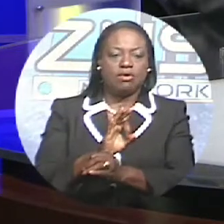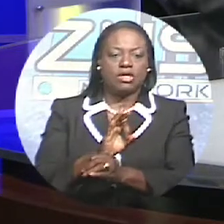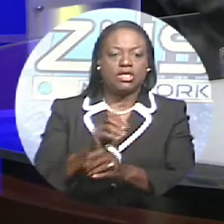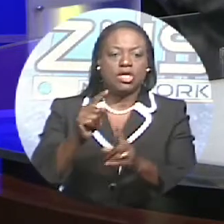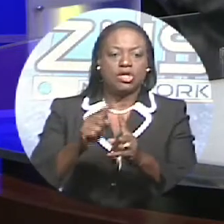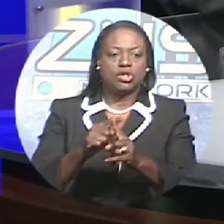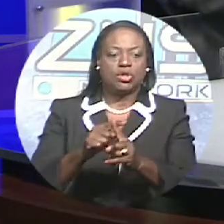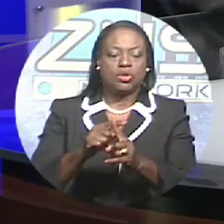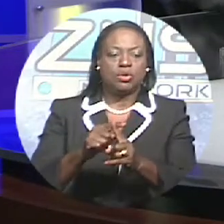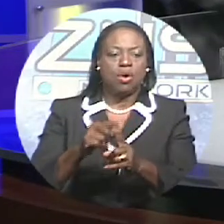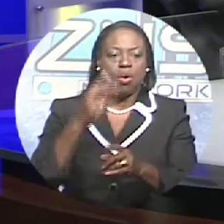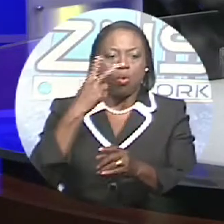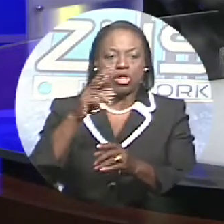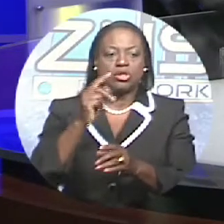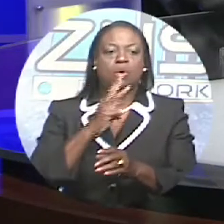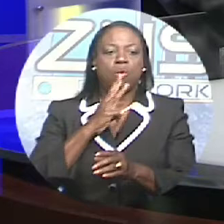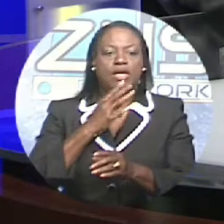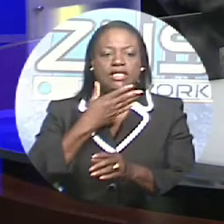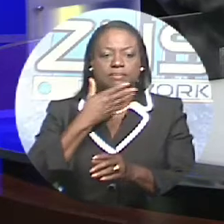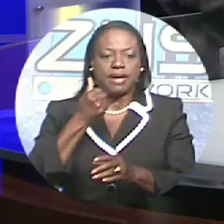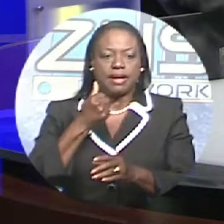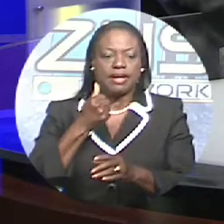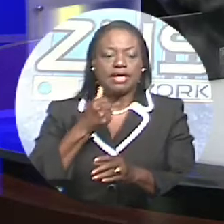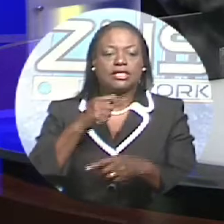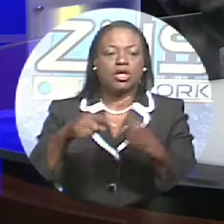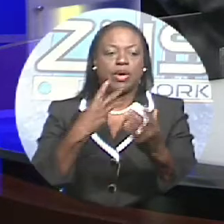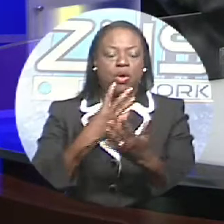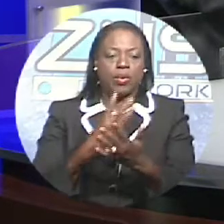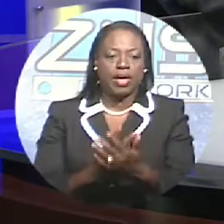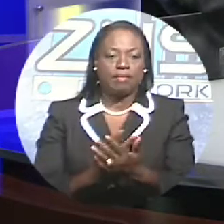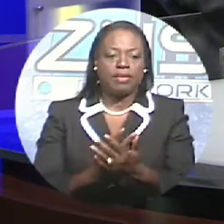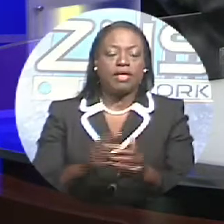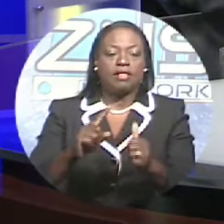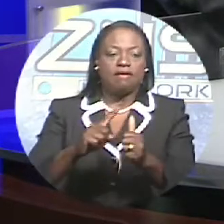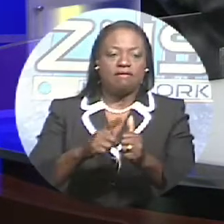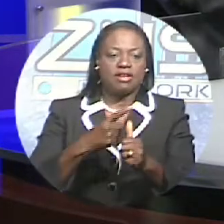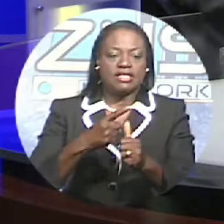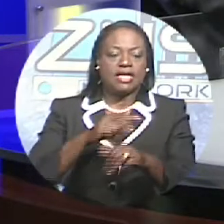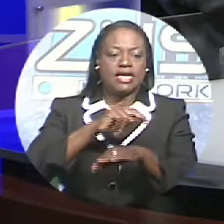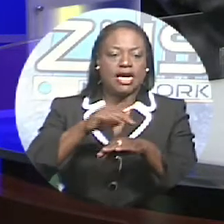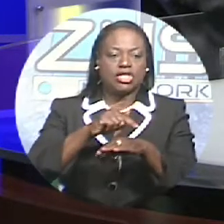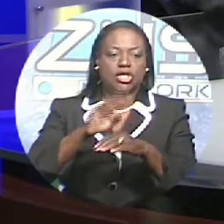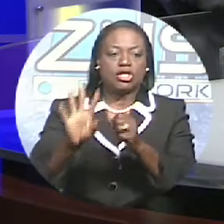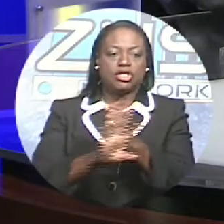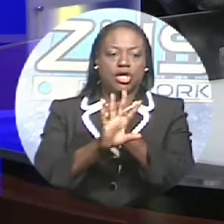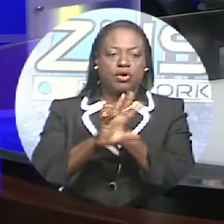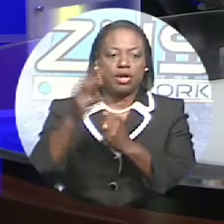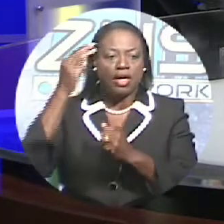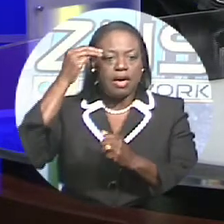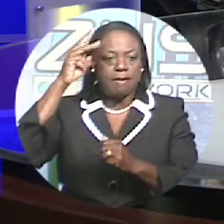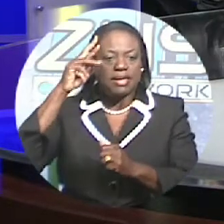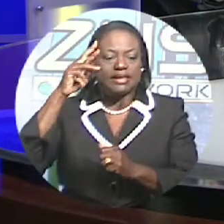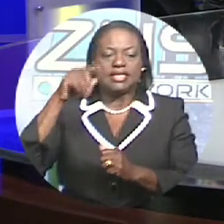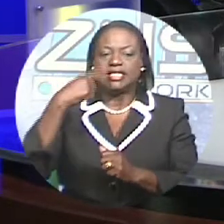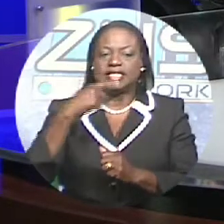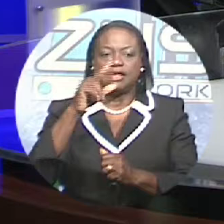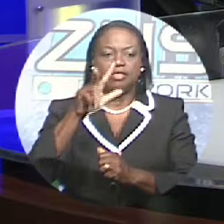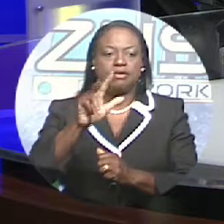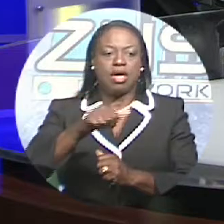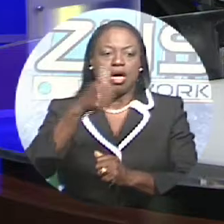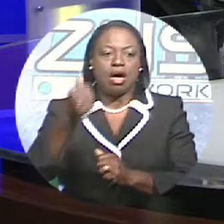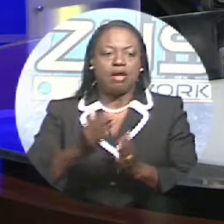of the first of 9 new ships. Fresh off of a European tour, the National Security Minister announced yesterday that 3 other ships are also